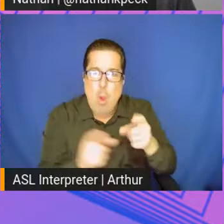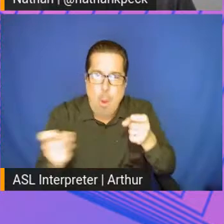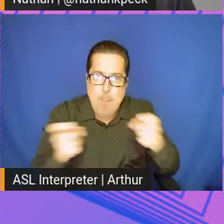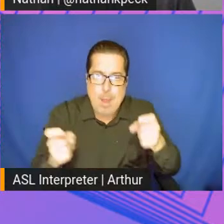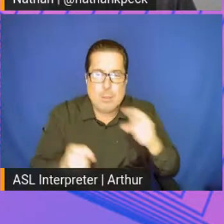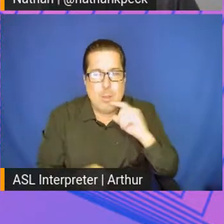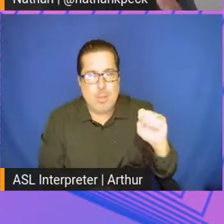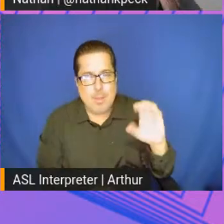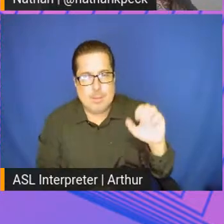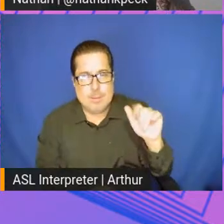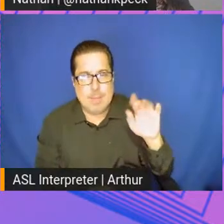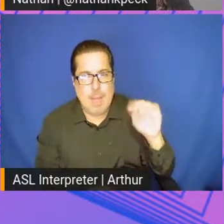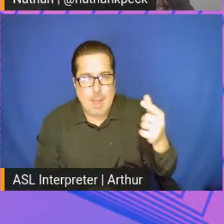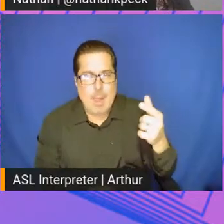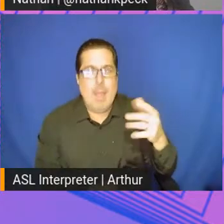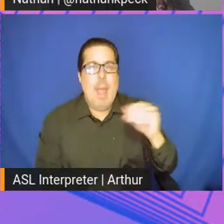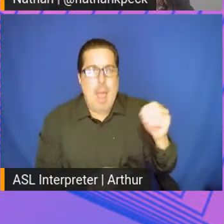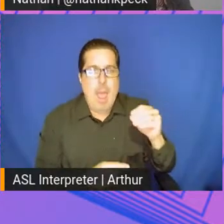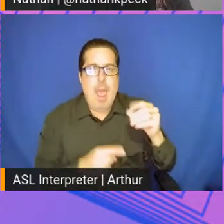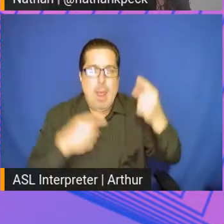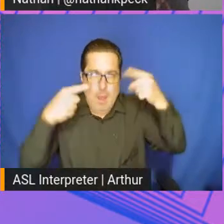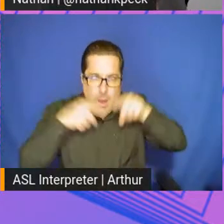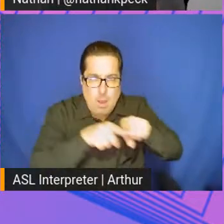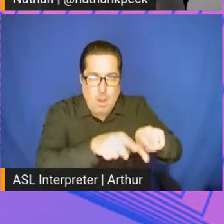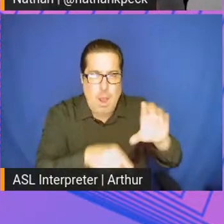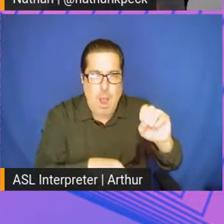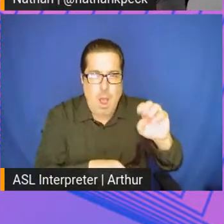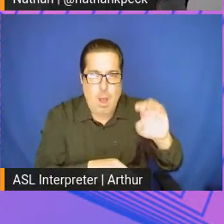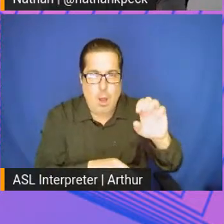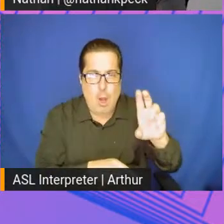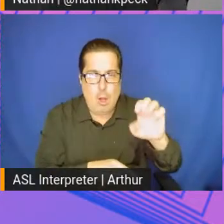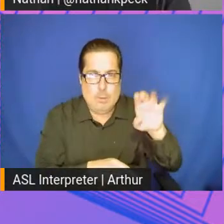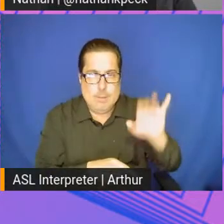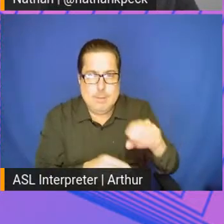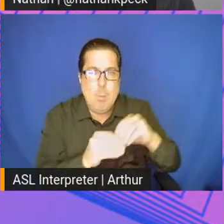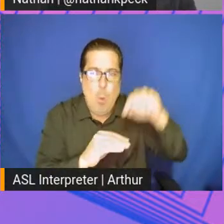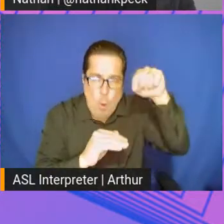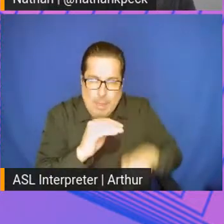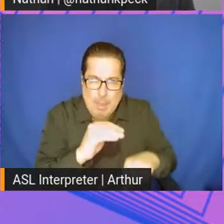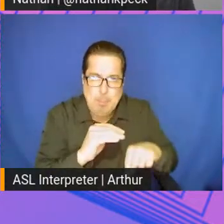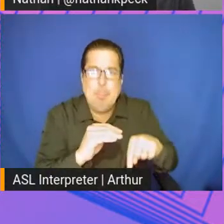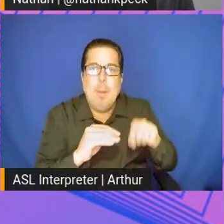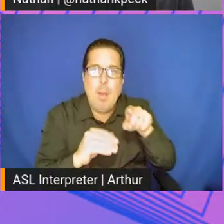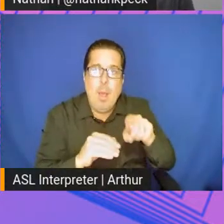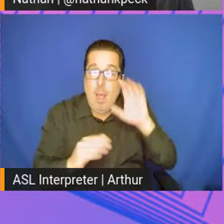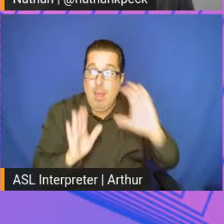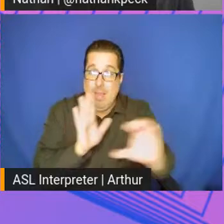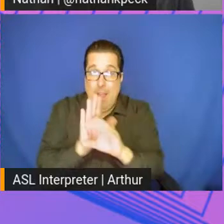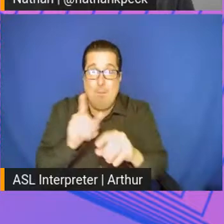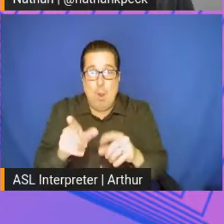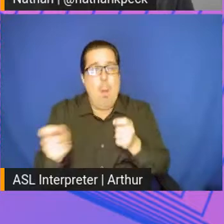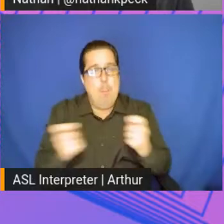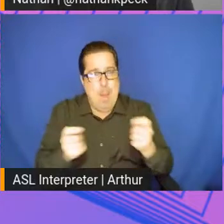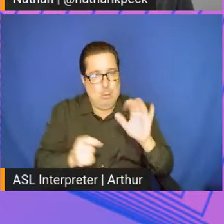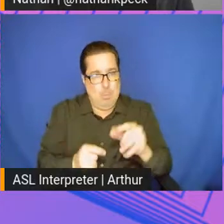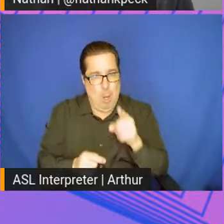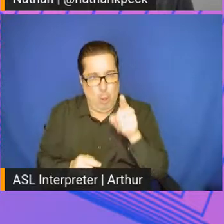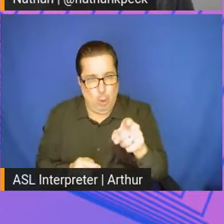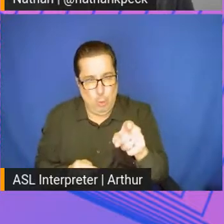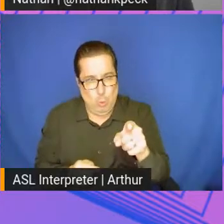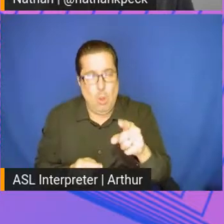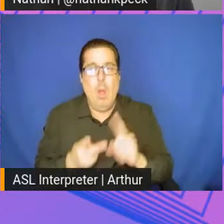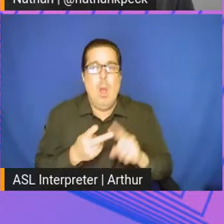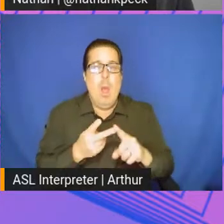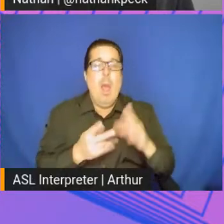and concurrency a little bit more deeply. So here you see in this diagram, once again, some things are managed by you, some things are managed by